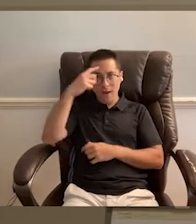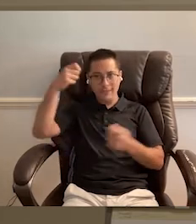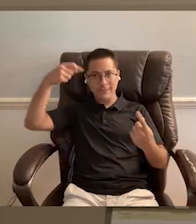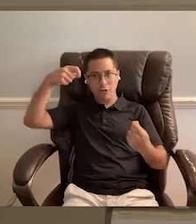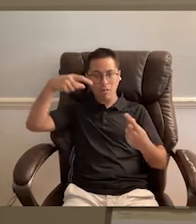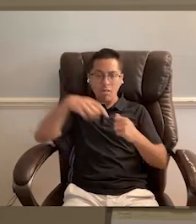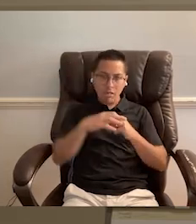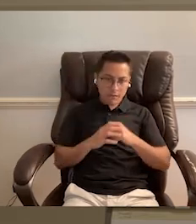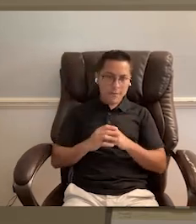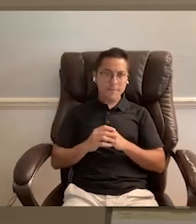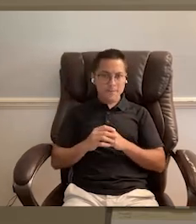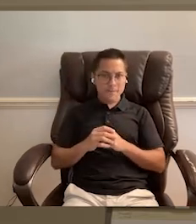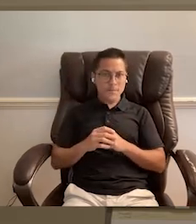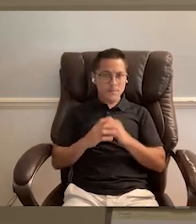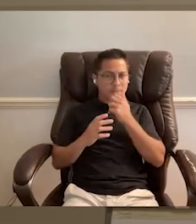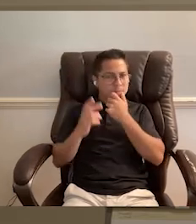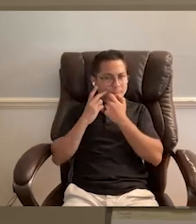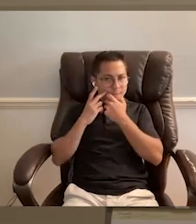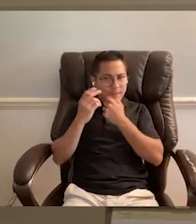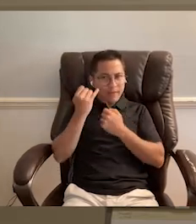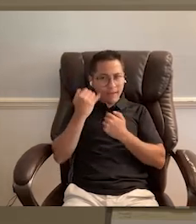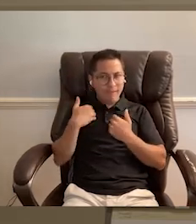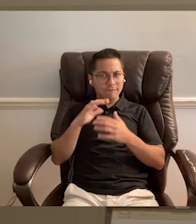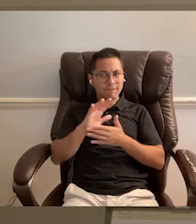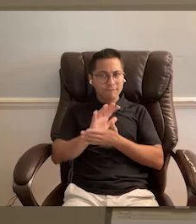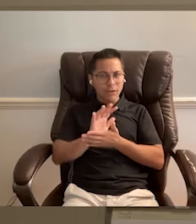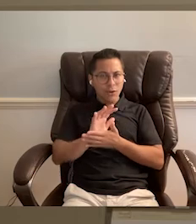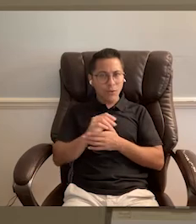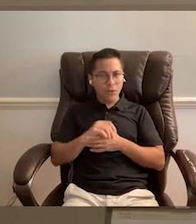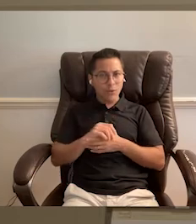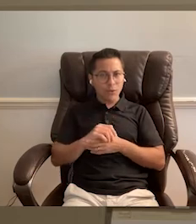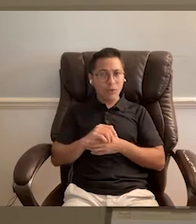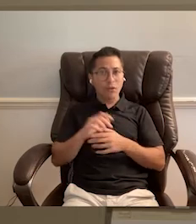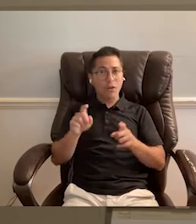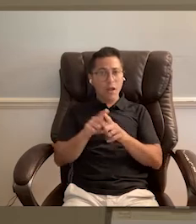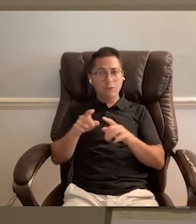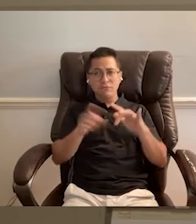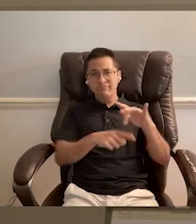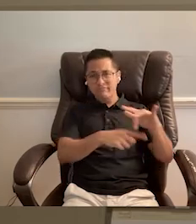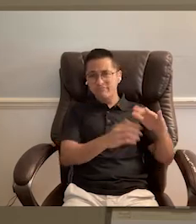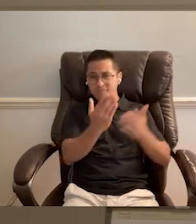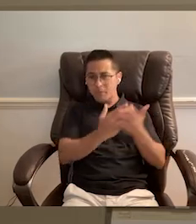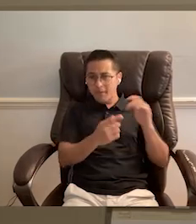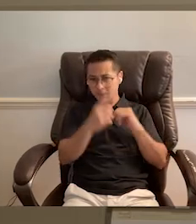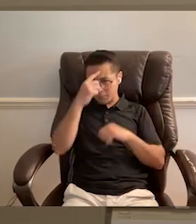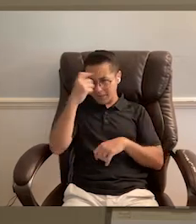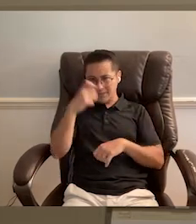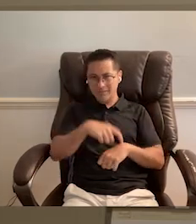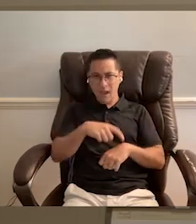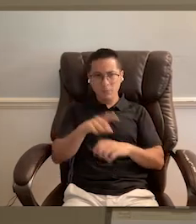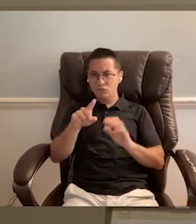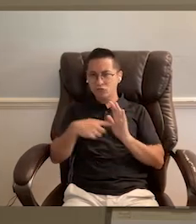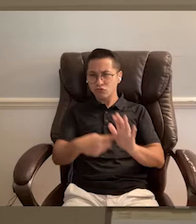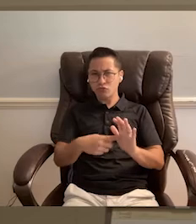the task that he wants to do, then we can go ahead, the robot will do this autonomously. And